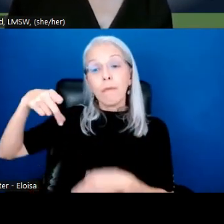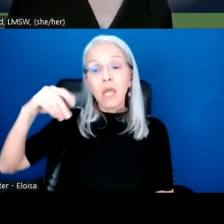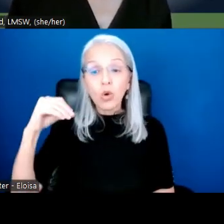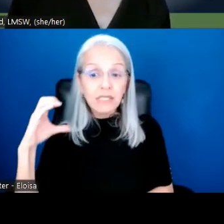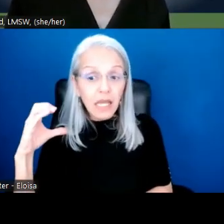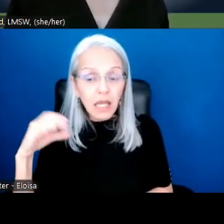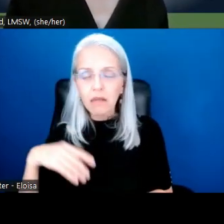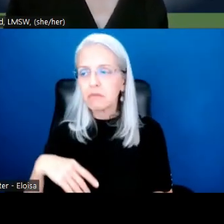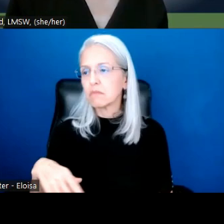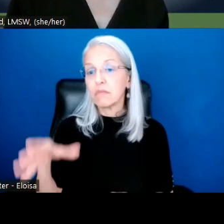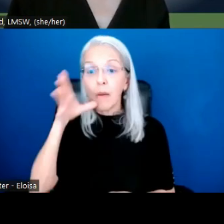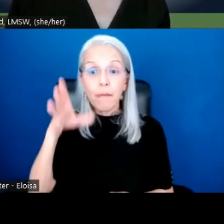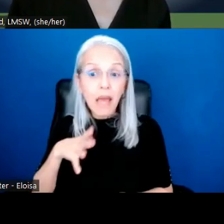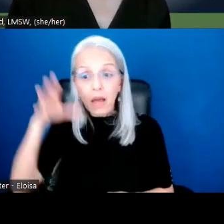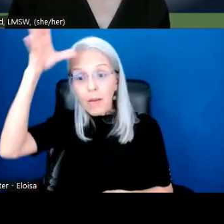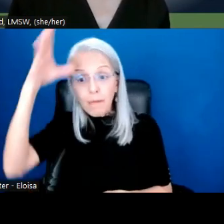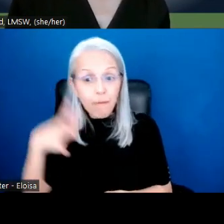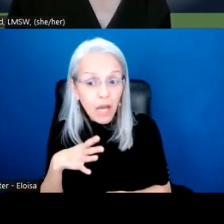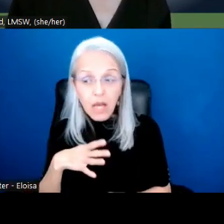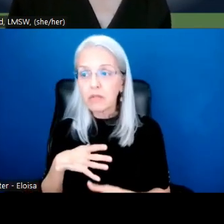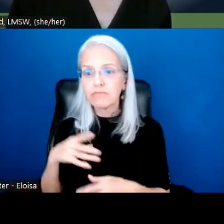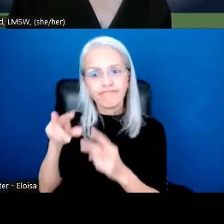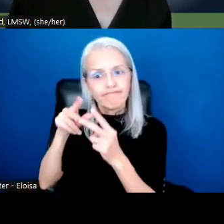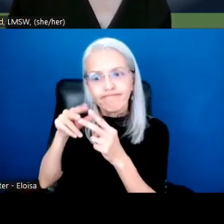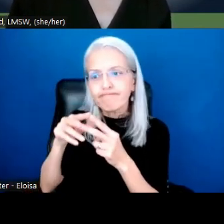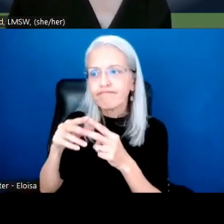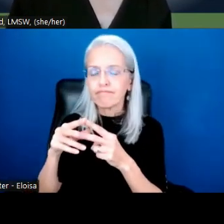female, or somebody who has,